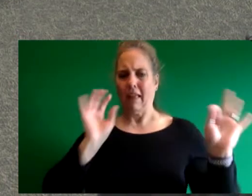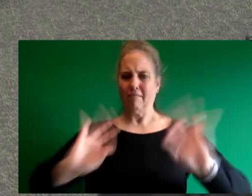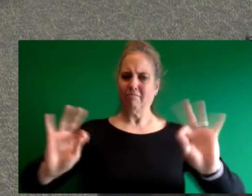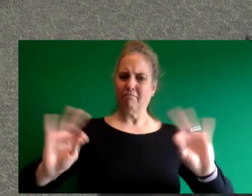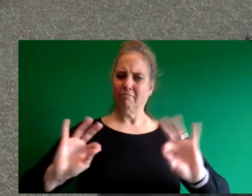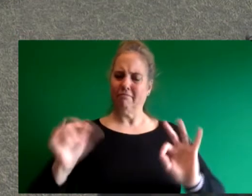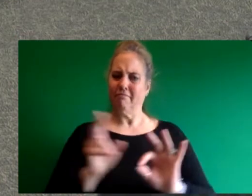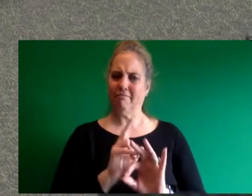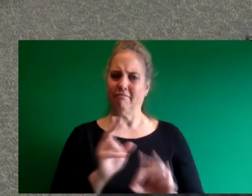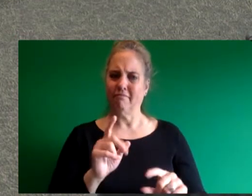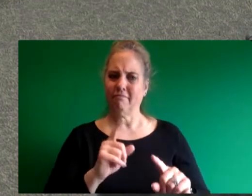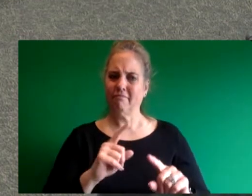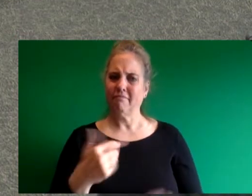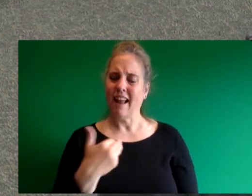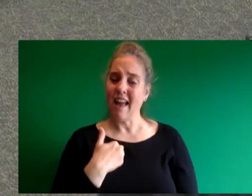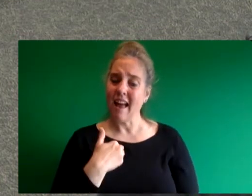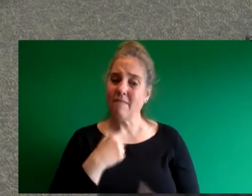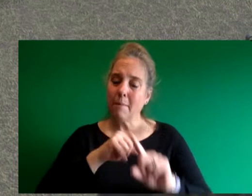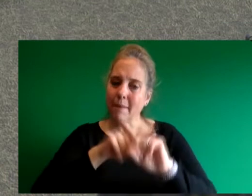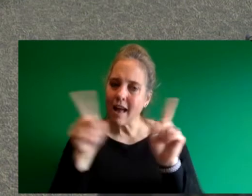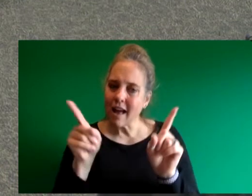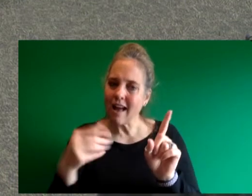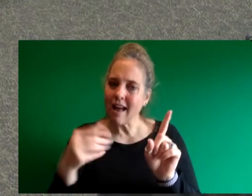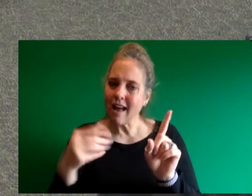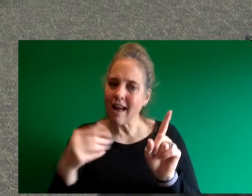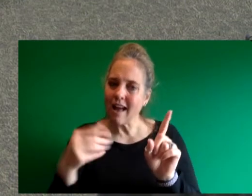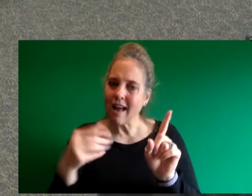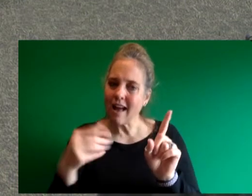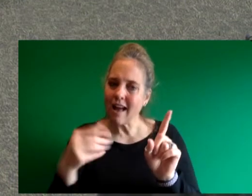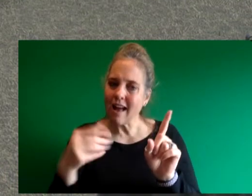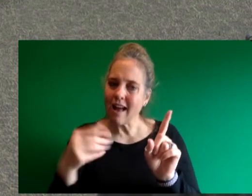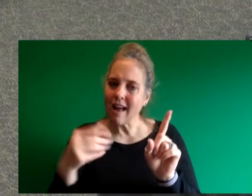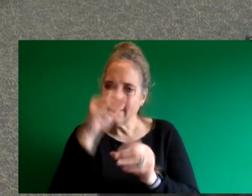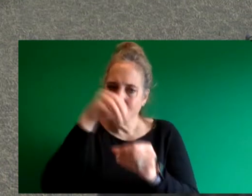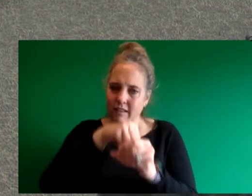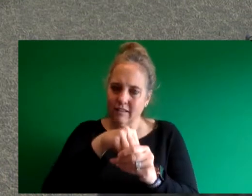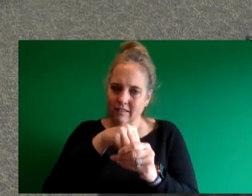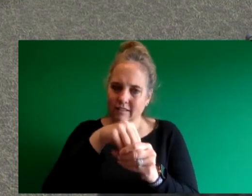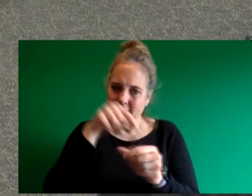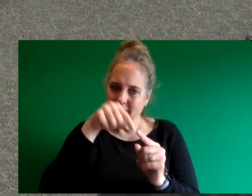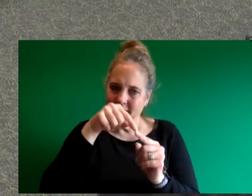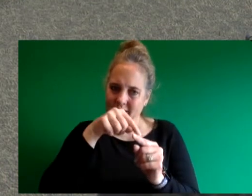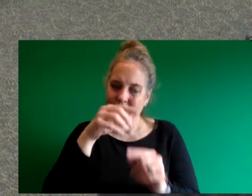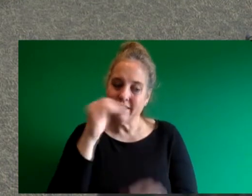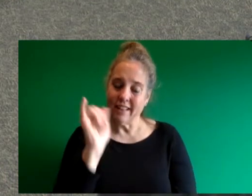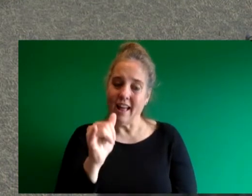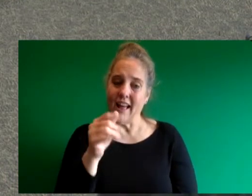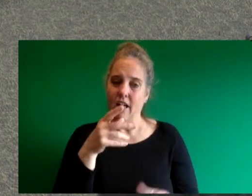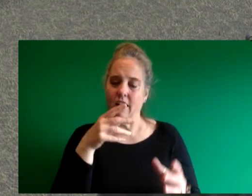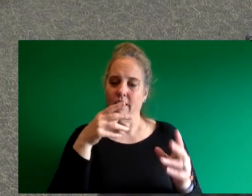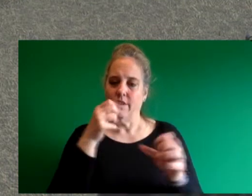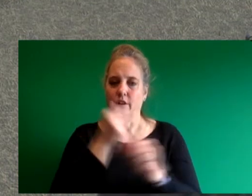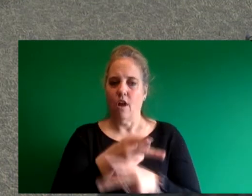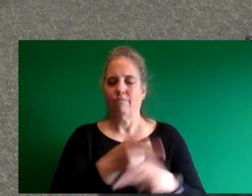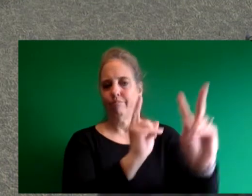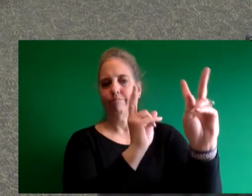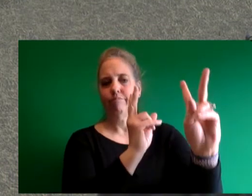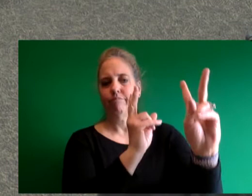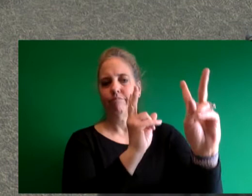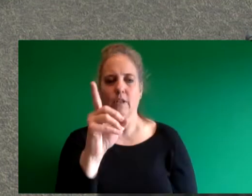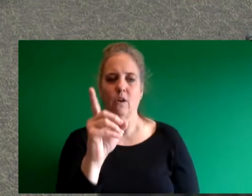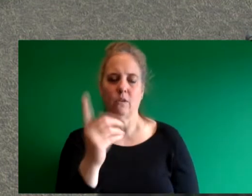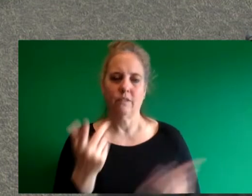as micrograms that can cause an overdose. We also have seen that this has turned up in marijuana, right? So while we have